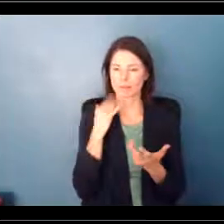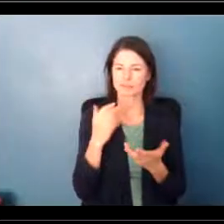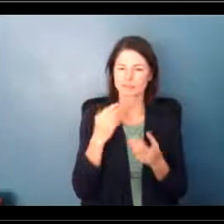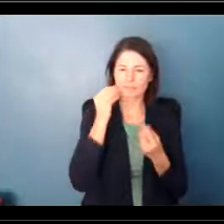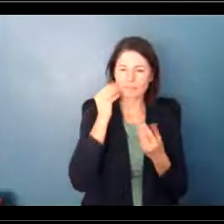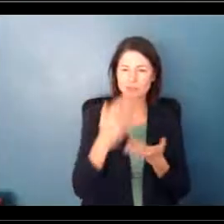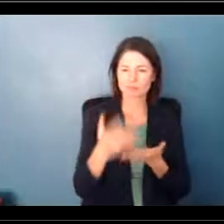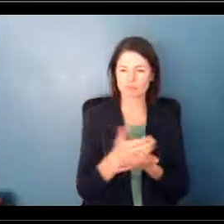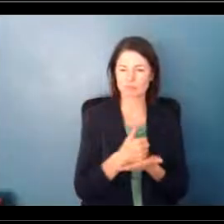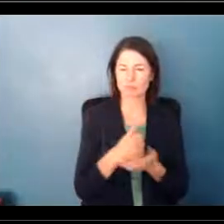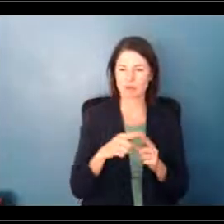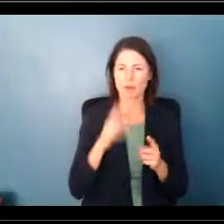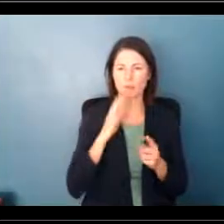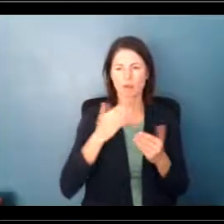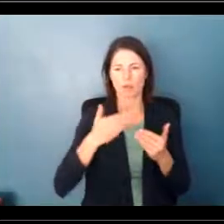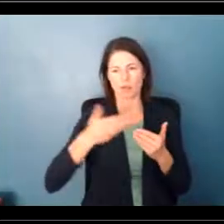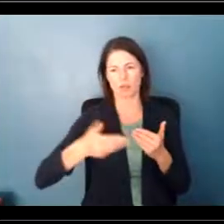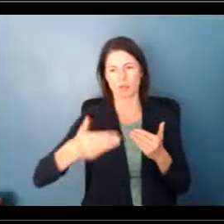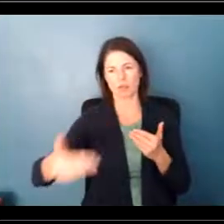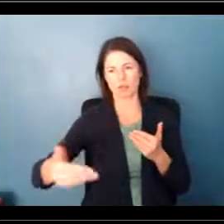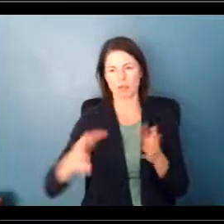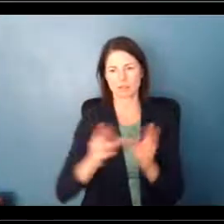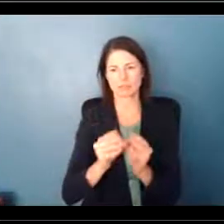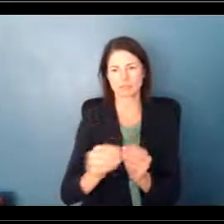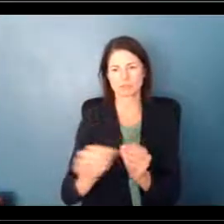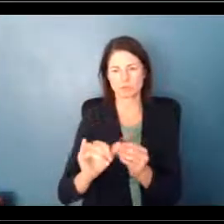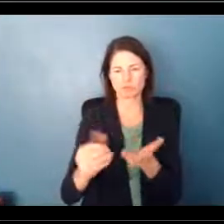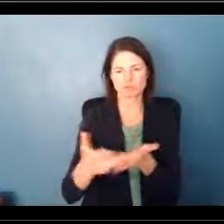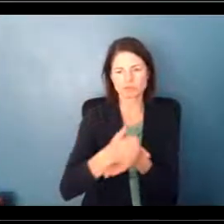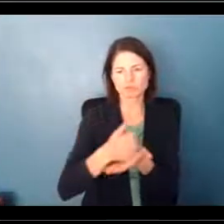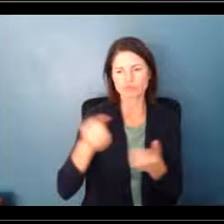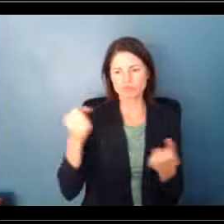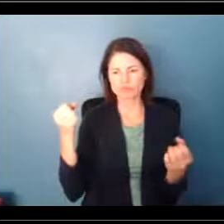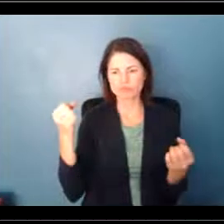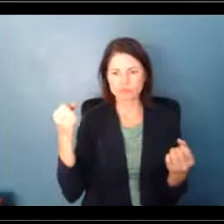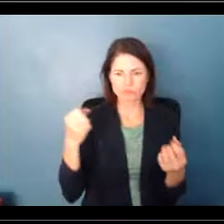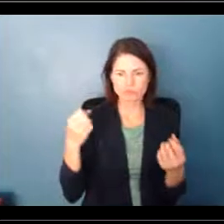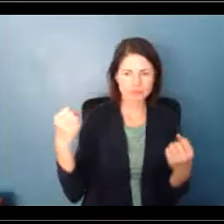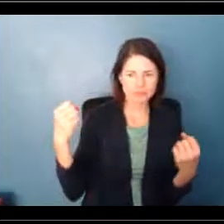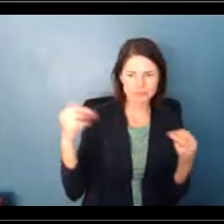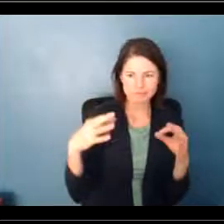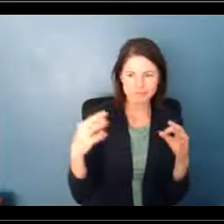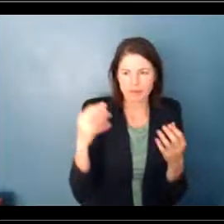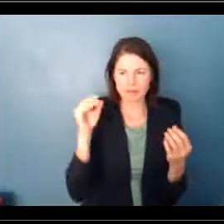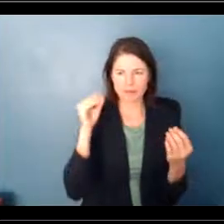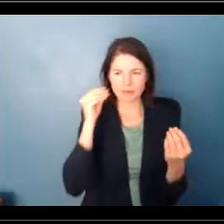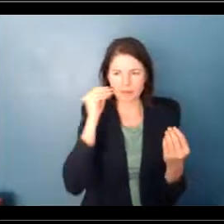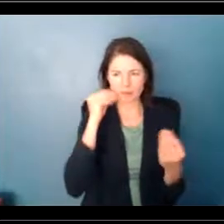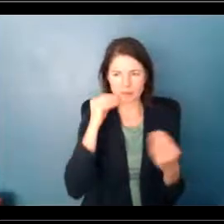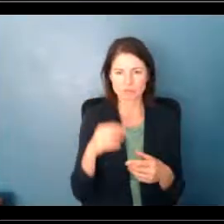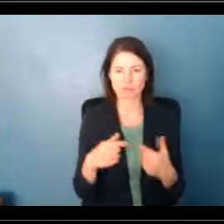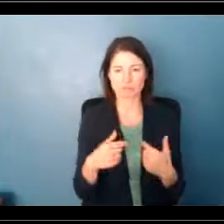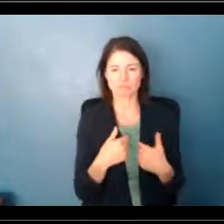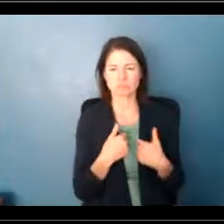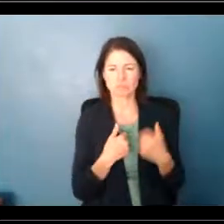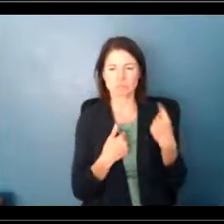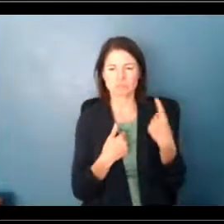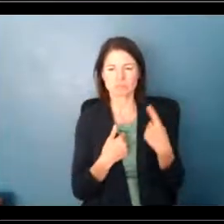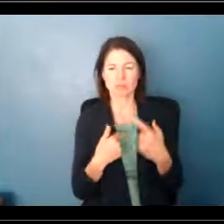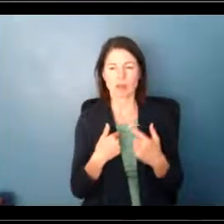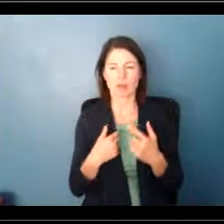are going to be other opportunities. Right. I guess what I was saying is that, like, I'm in a fortunate spot, honored to be a commissioner, and then I represent Carpenters